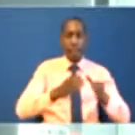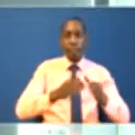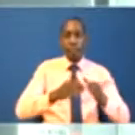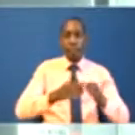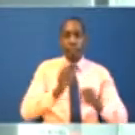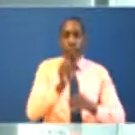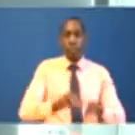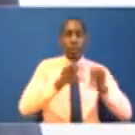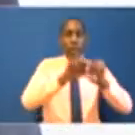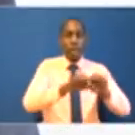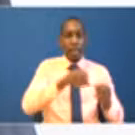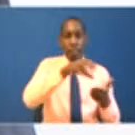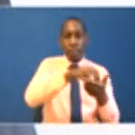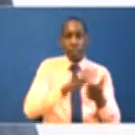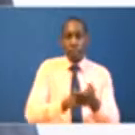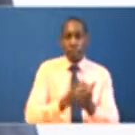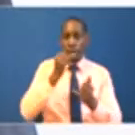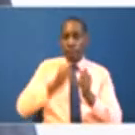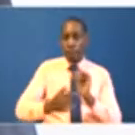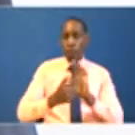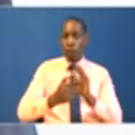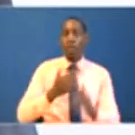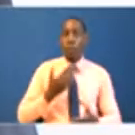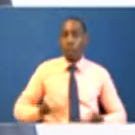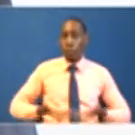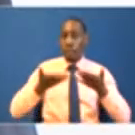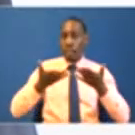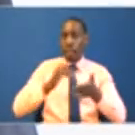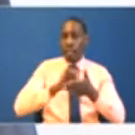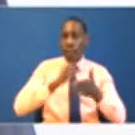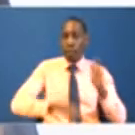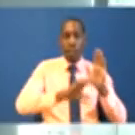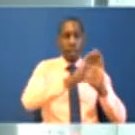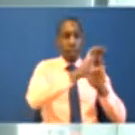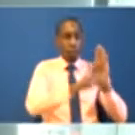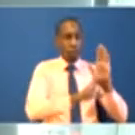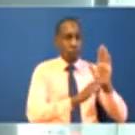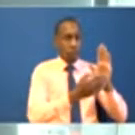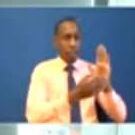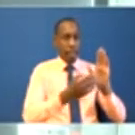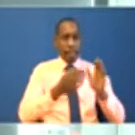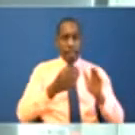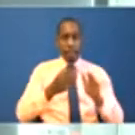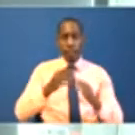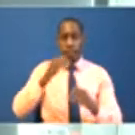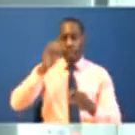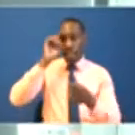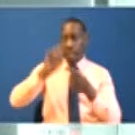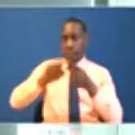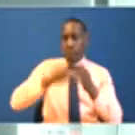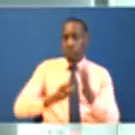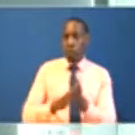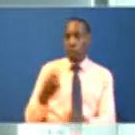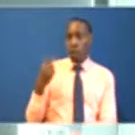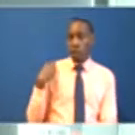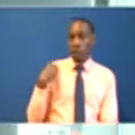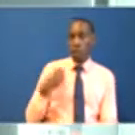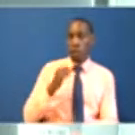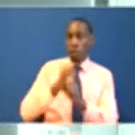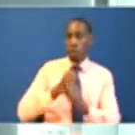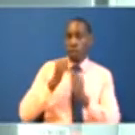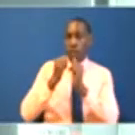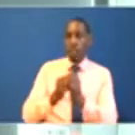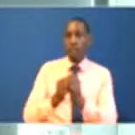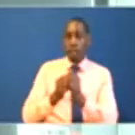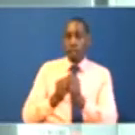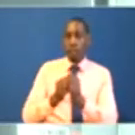that seat and i think the last point i want to make is the constitution envisages a consultative cooperative